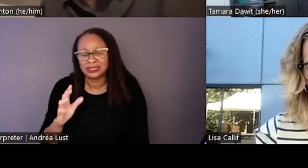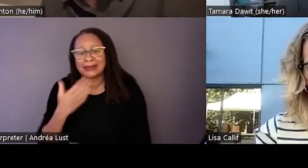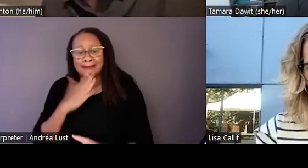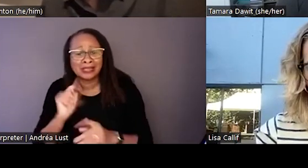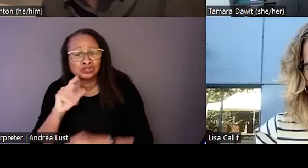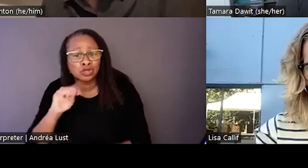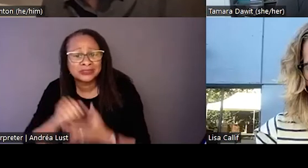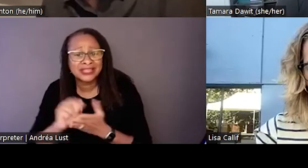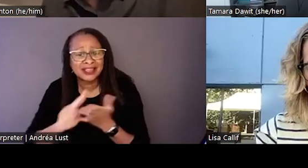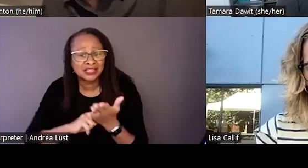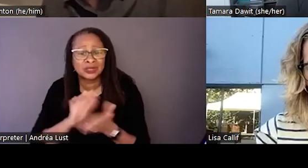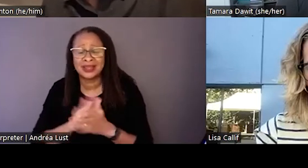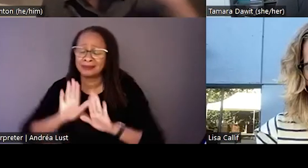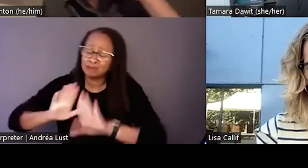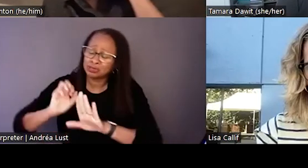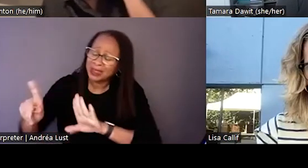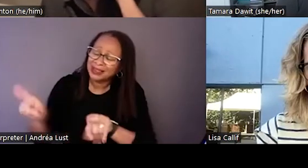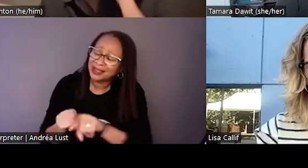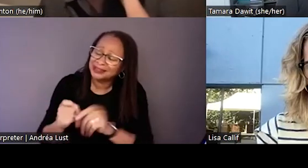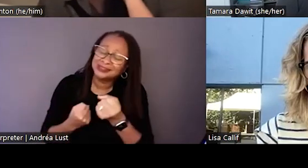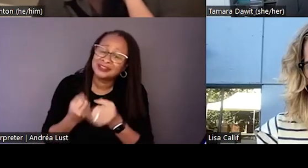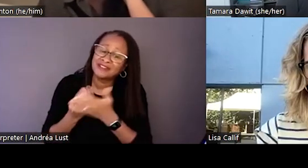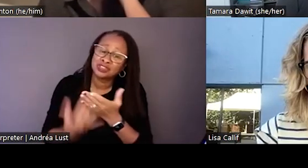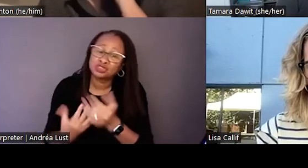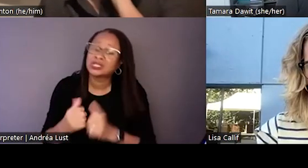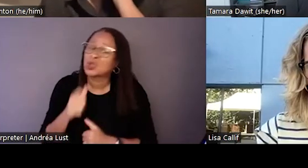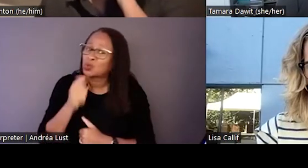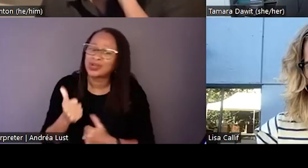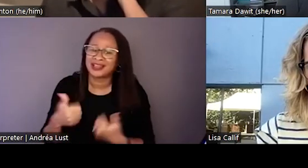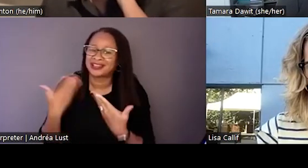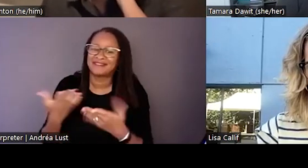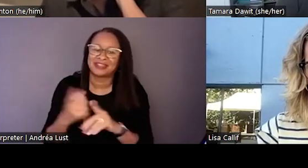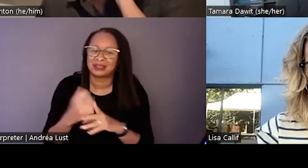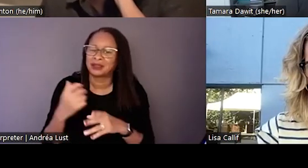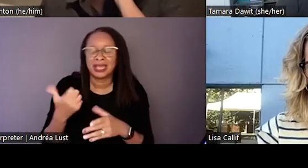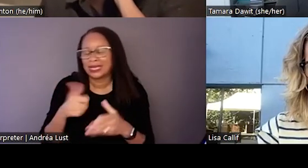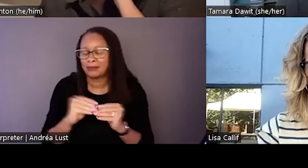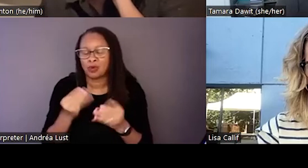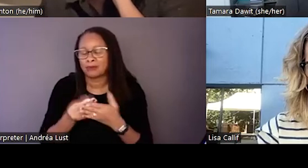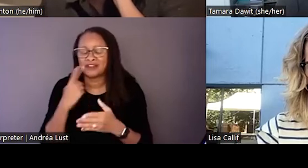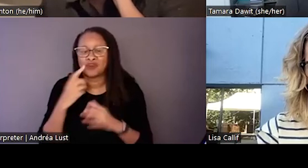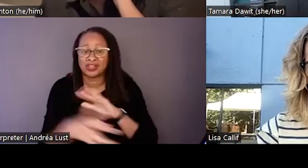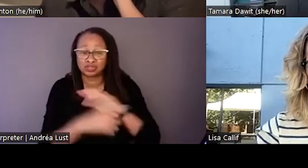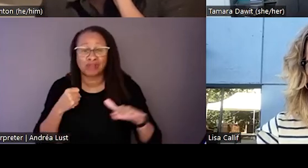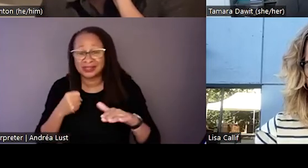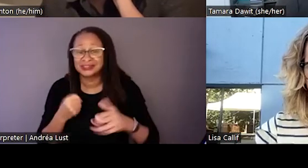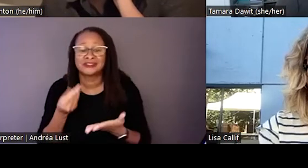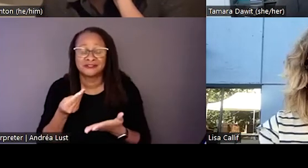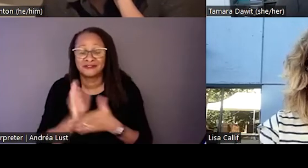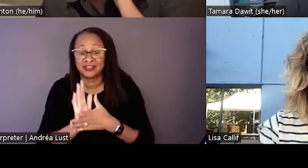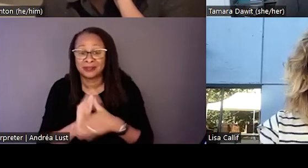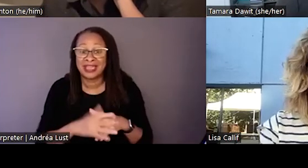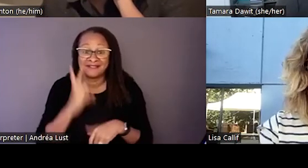pushing back and saying, you know what, as funders, we're not funding any more extractive films. If I see anyone else that's